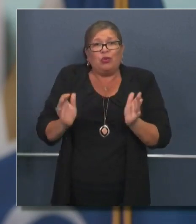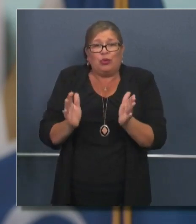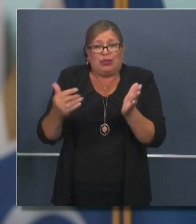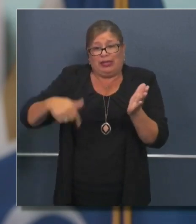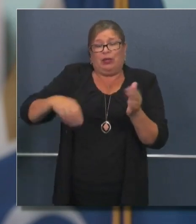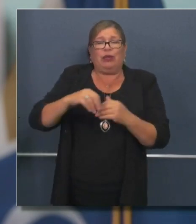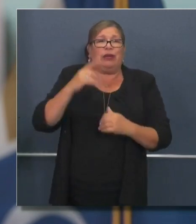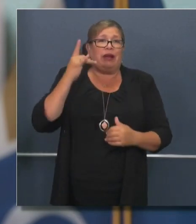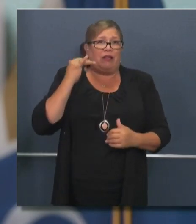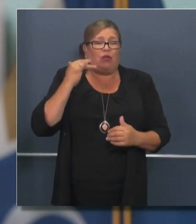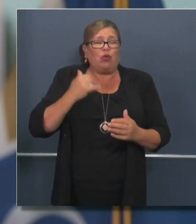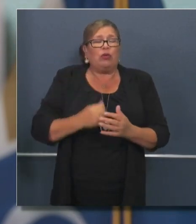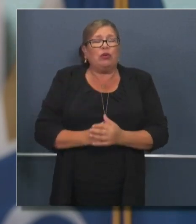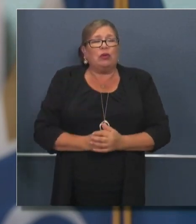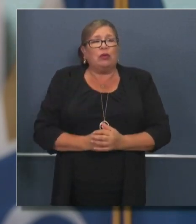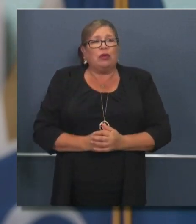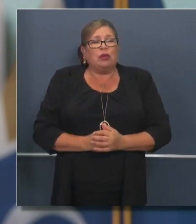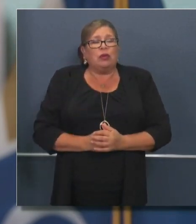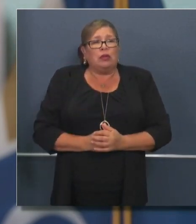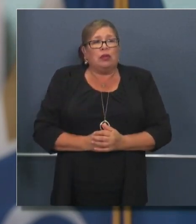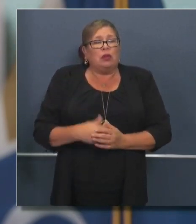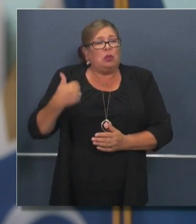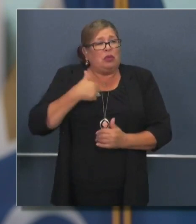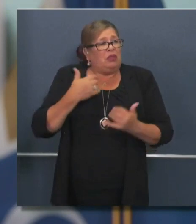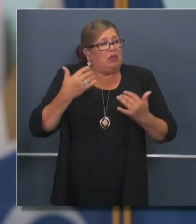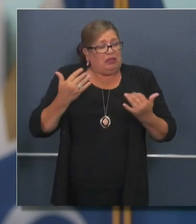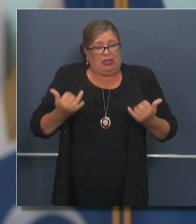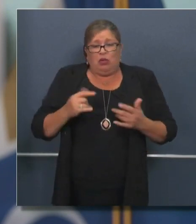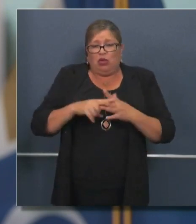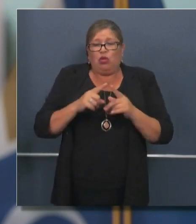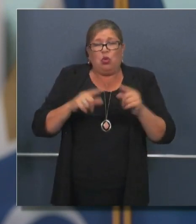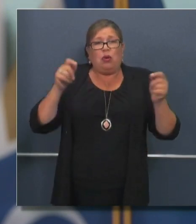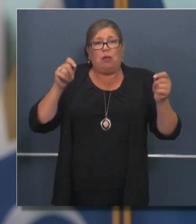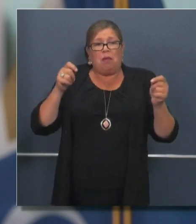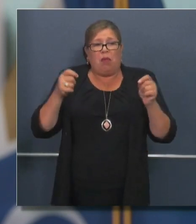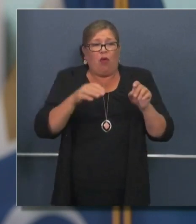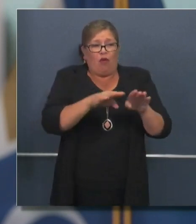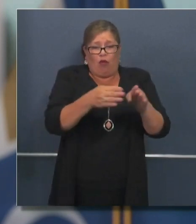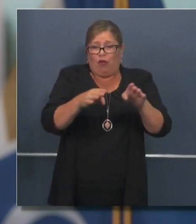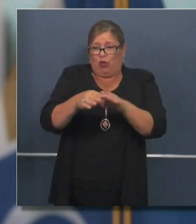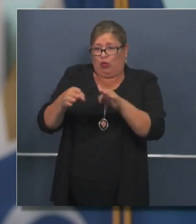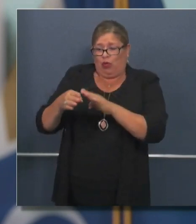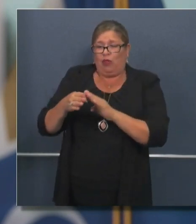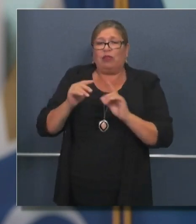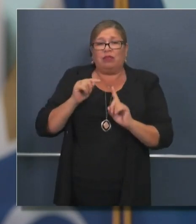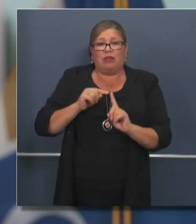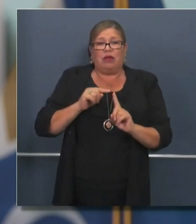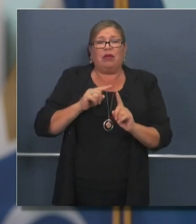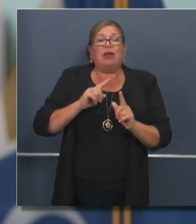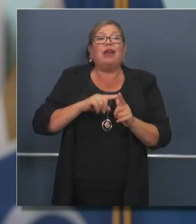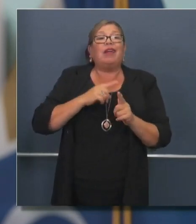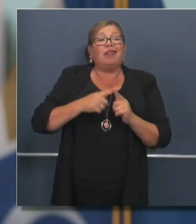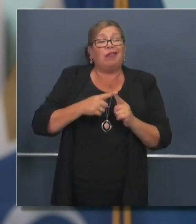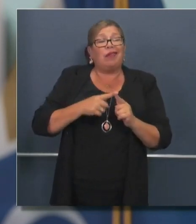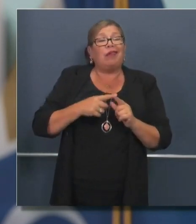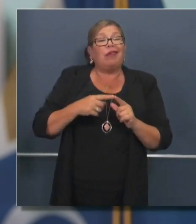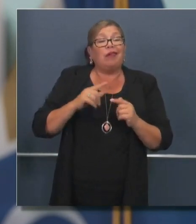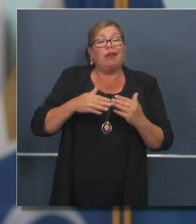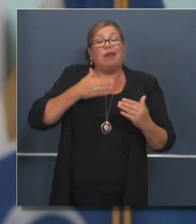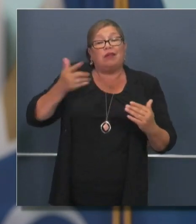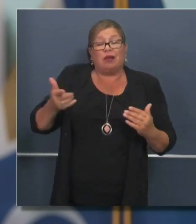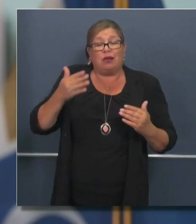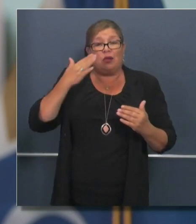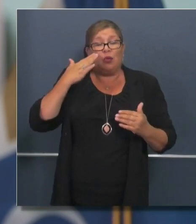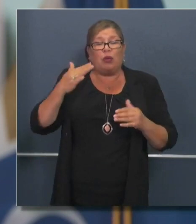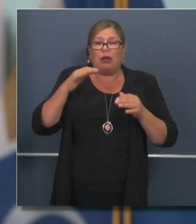California as we make modifications to our stay-at-home order, and then I will also present some slides which highlight what I mean as it relates